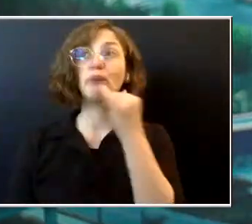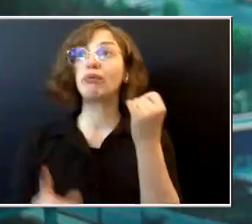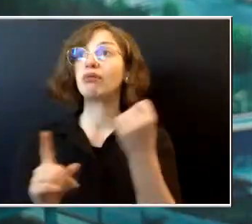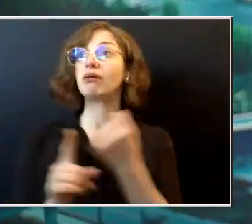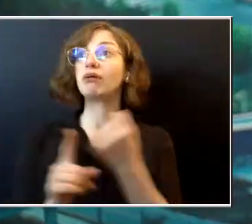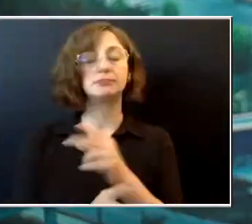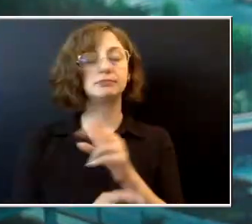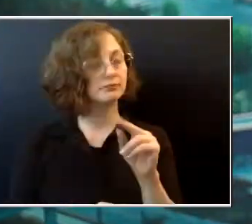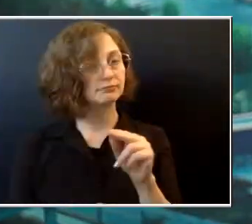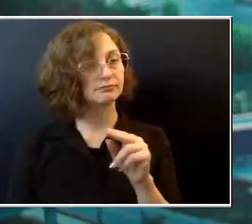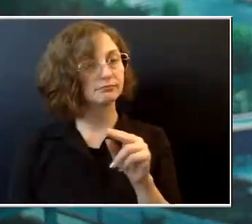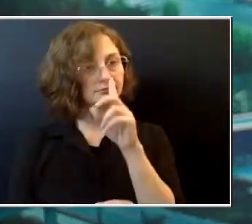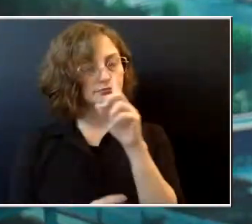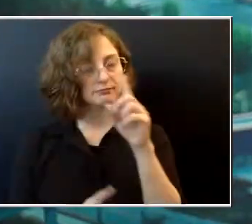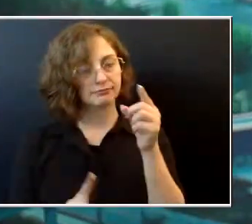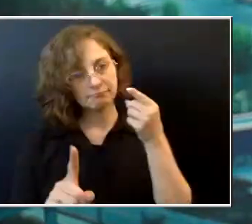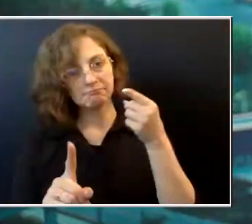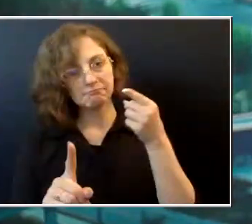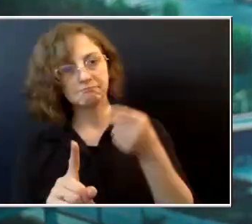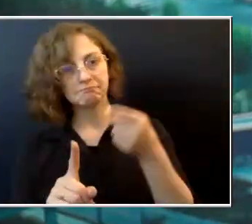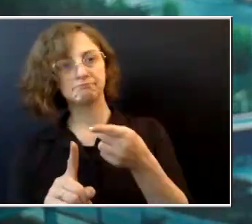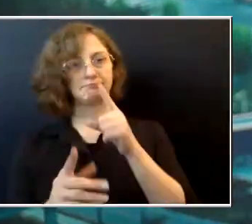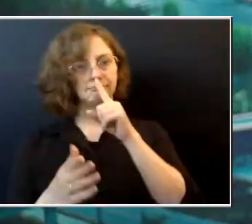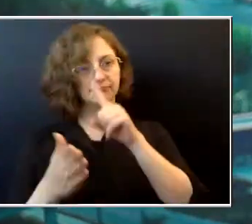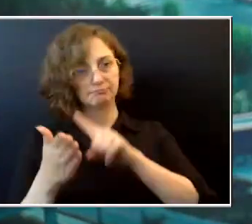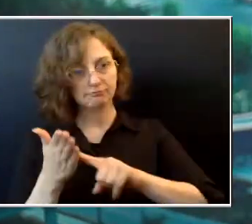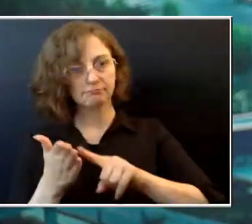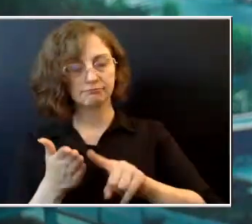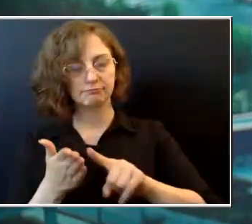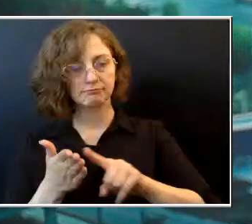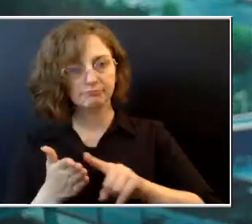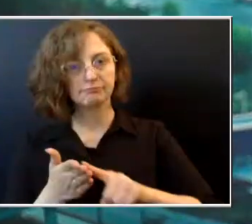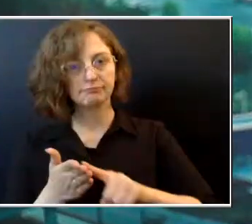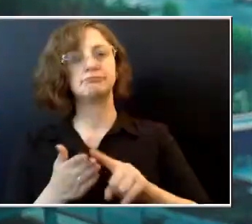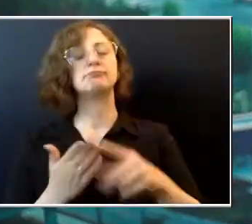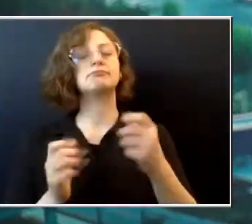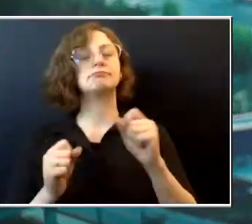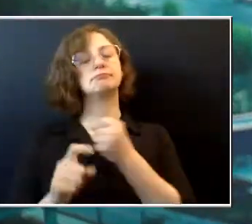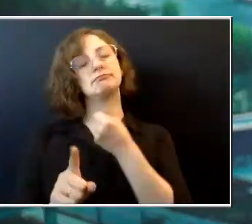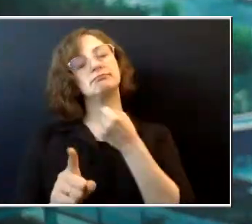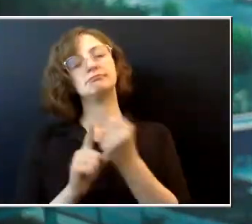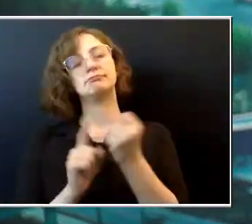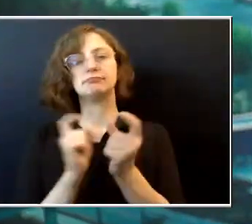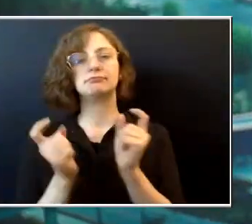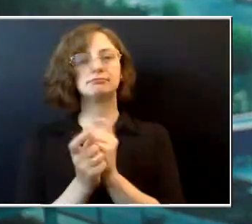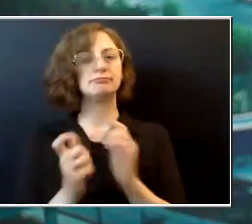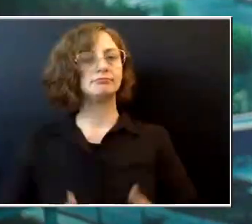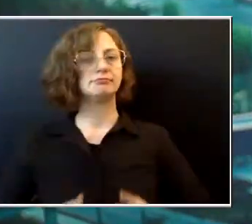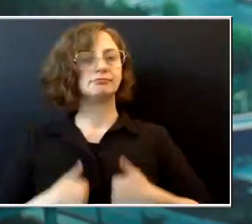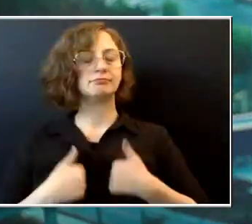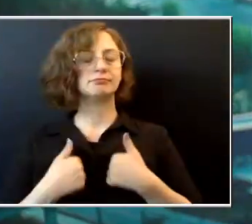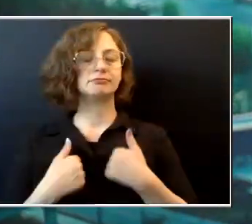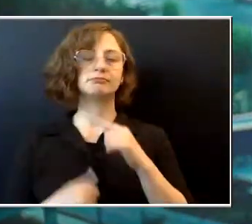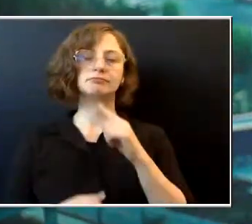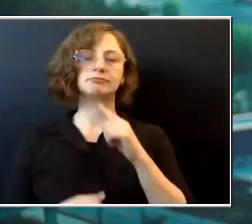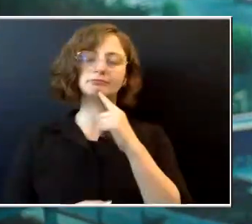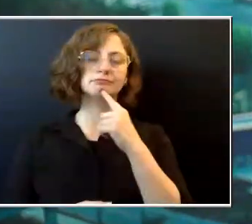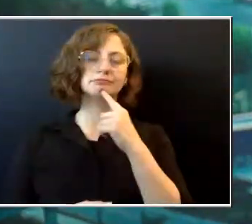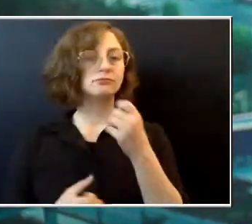it's research that changes lives so dramatically so you go from an early death to